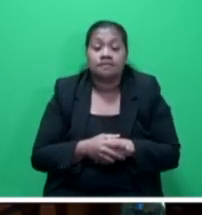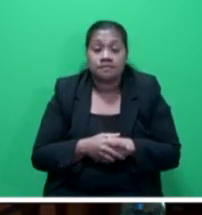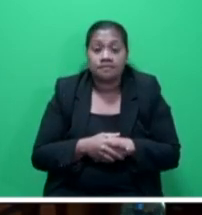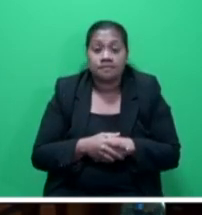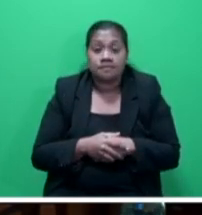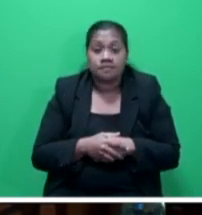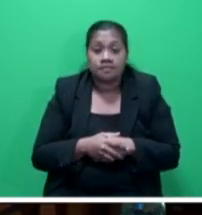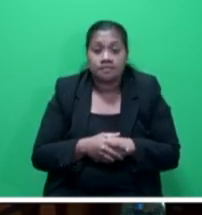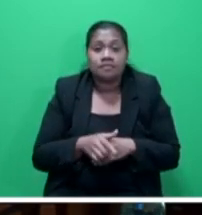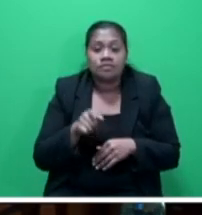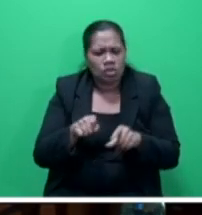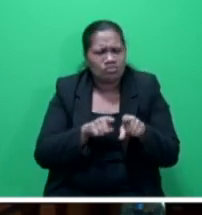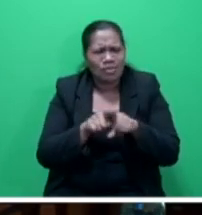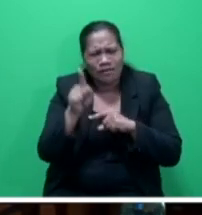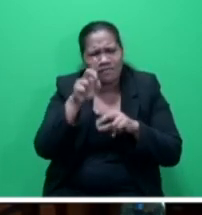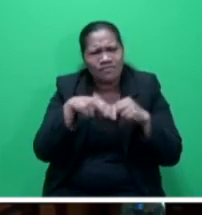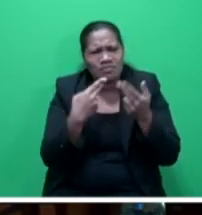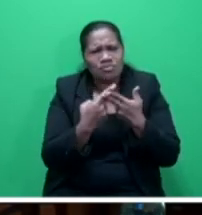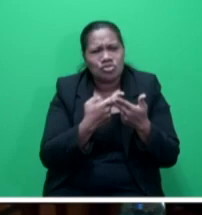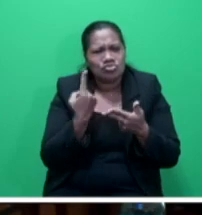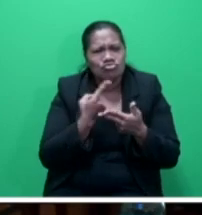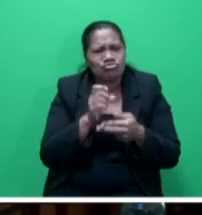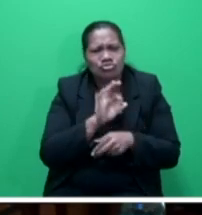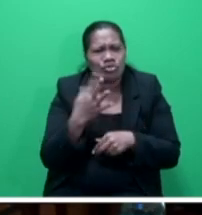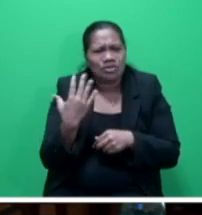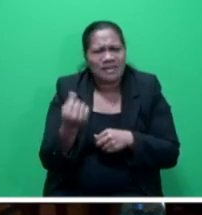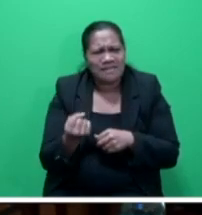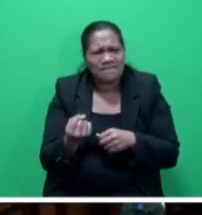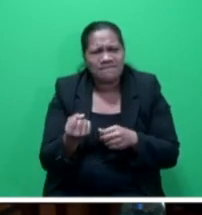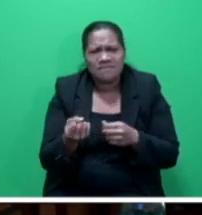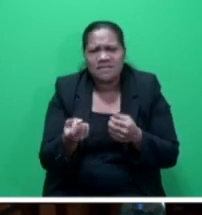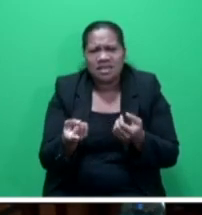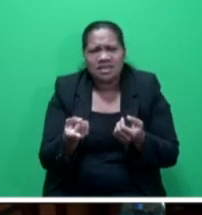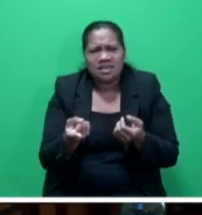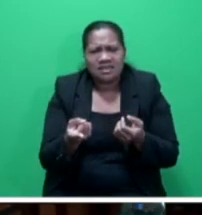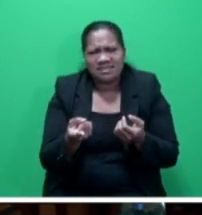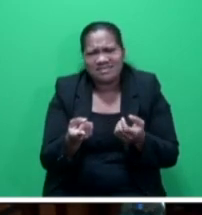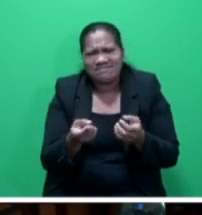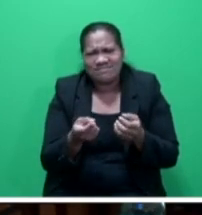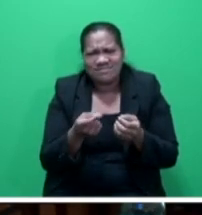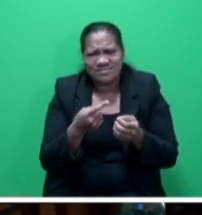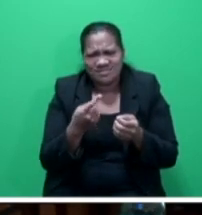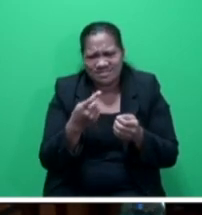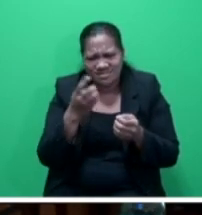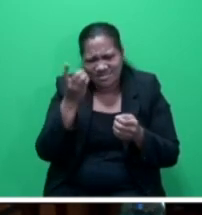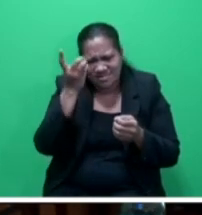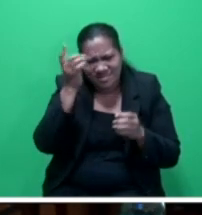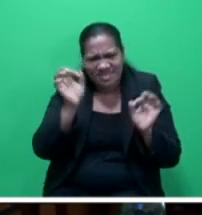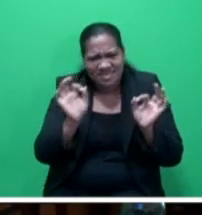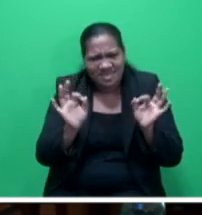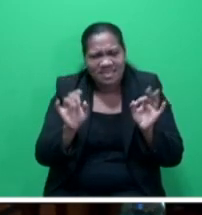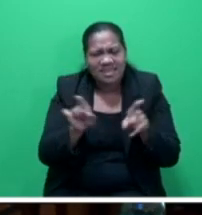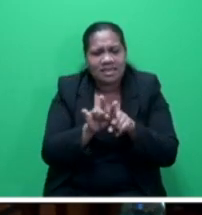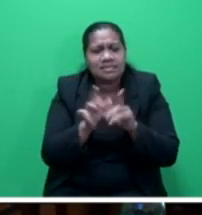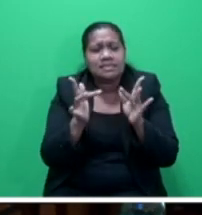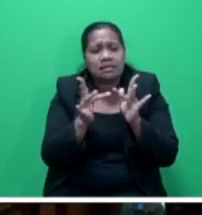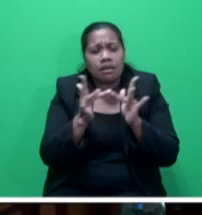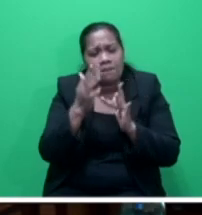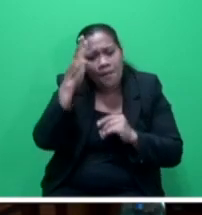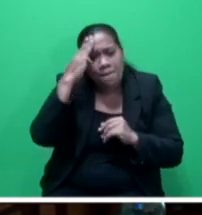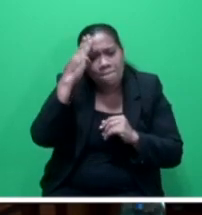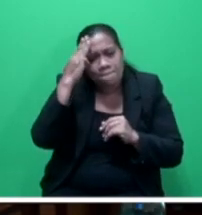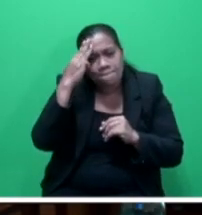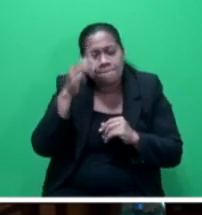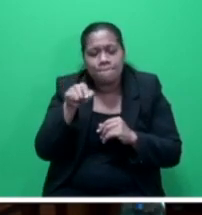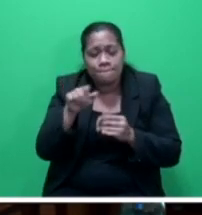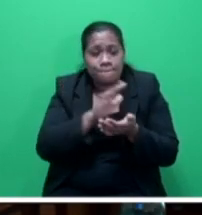for those families without a breadwinner, such as single mothers with dependent children, HART also provides shelter